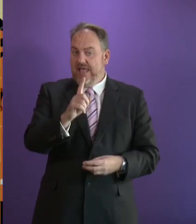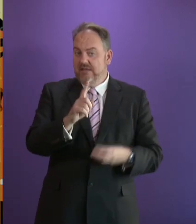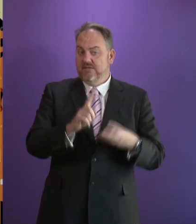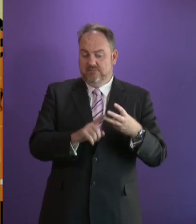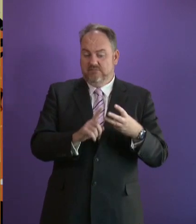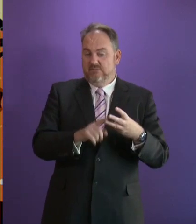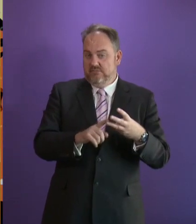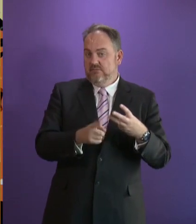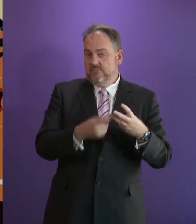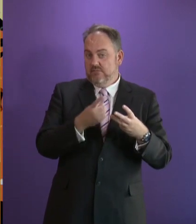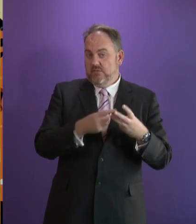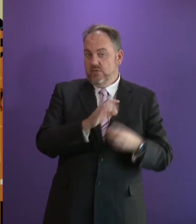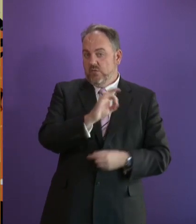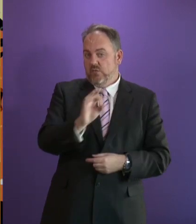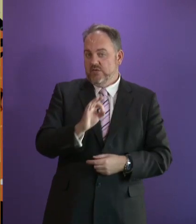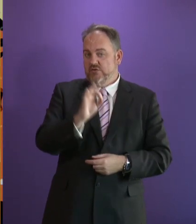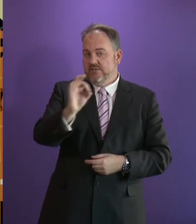specific question,